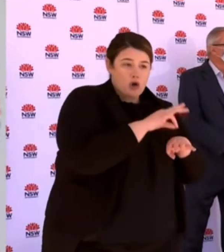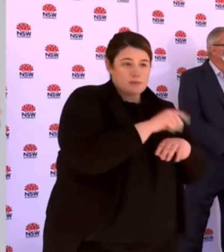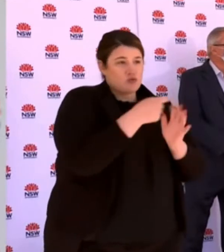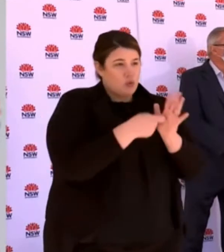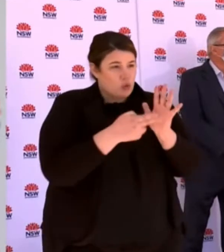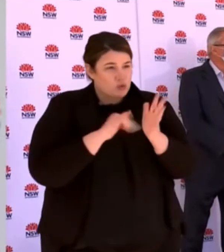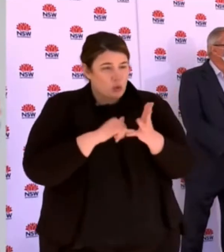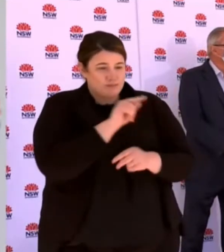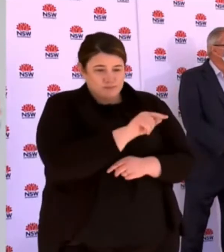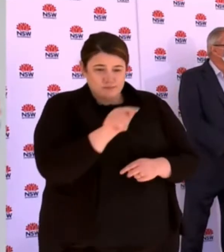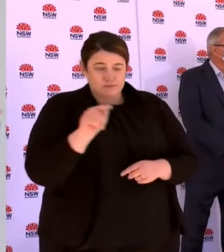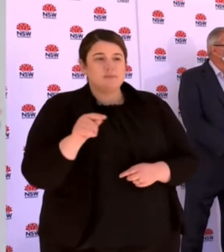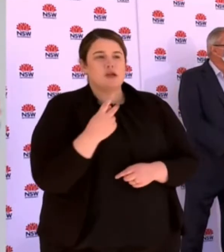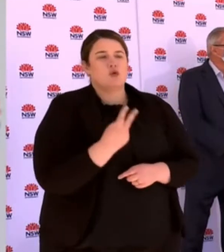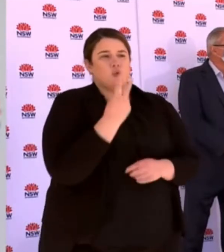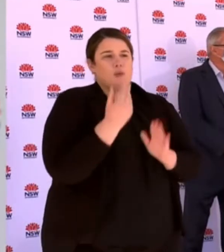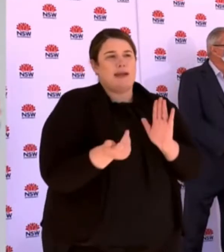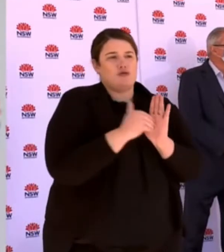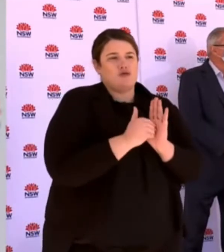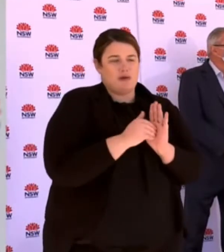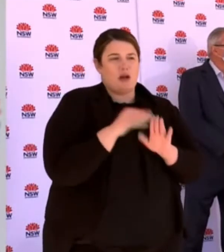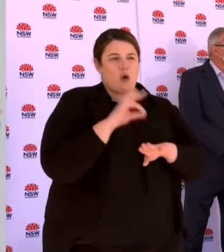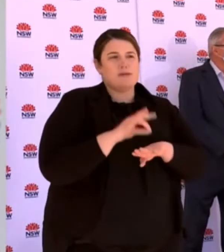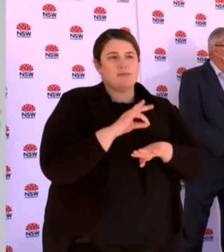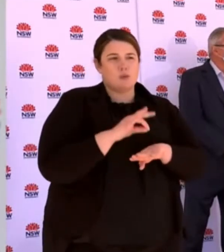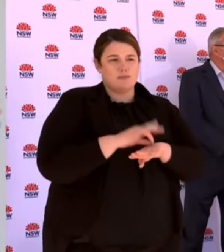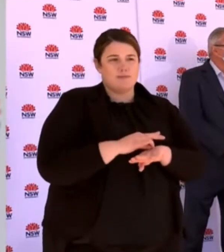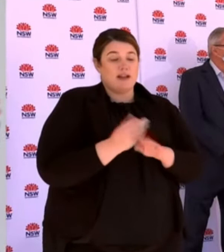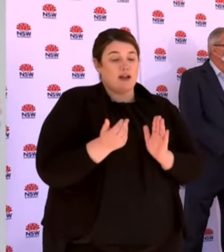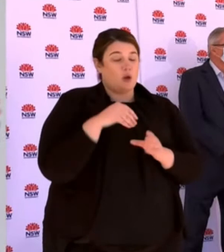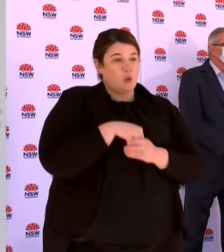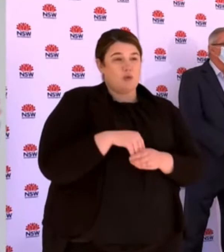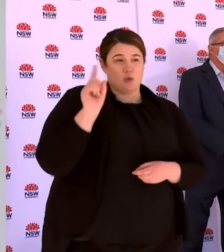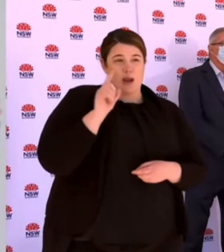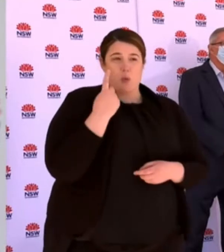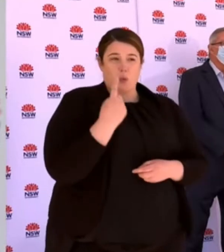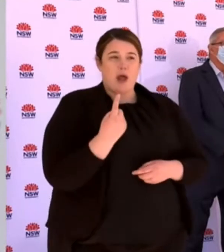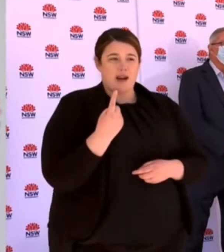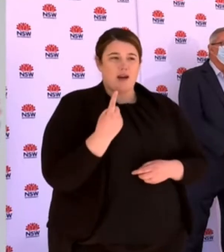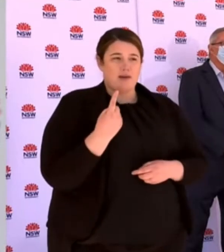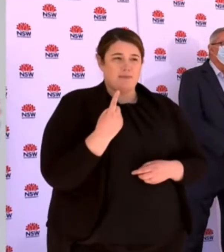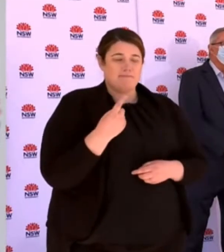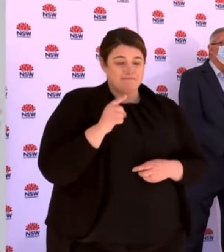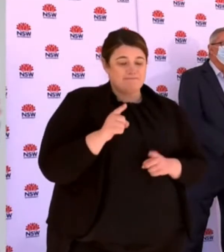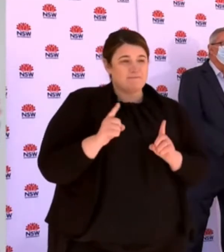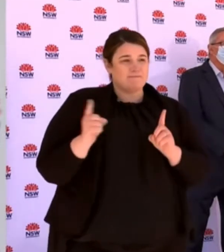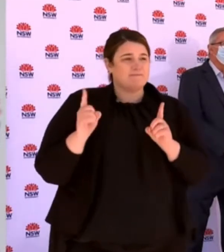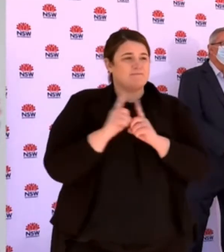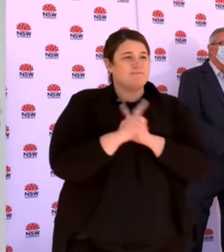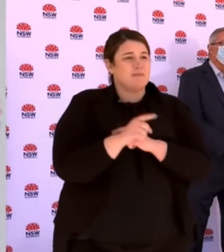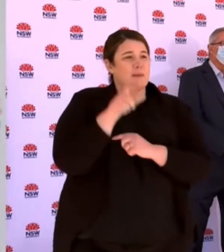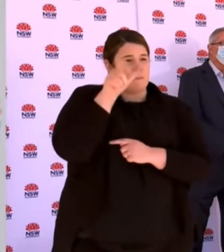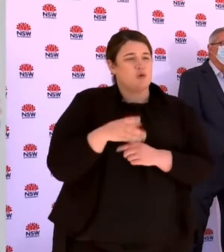have identified 2 further cases at Royal North Shore Hospital, including one of today's cases, who was identified as a